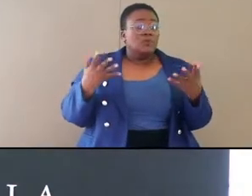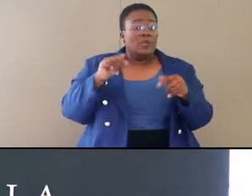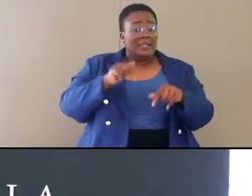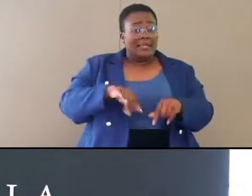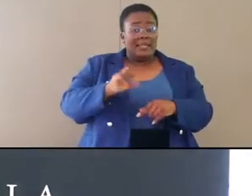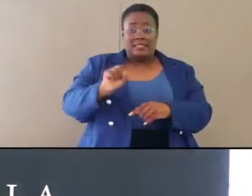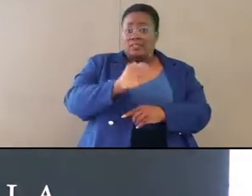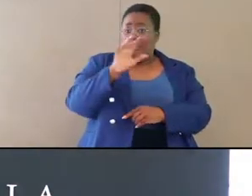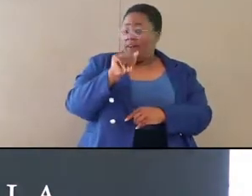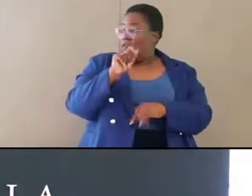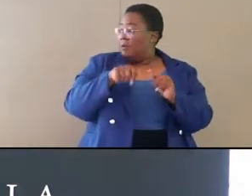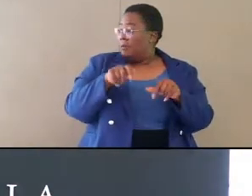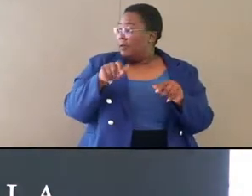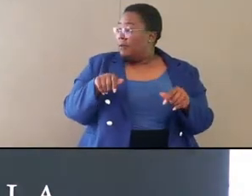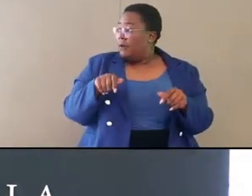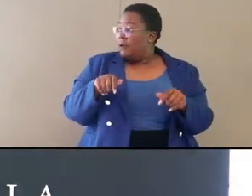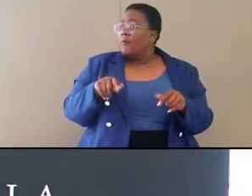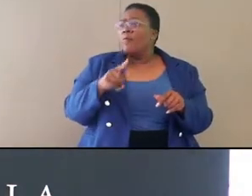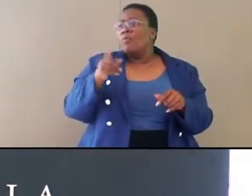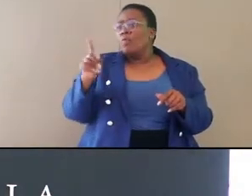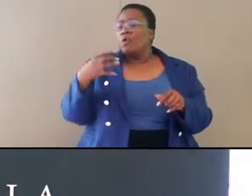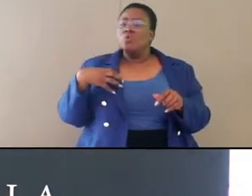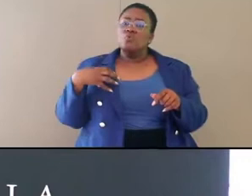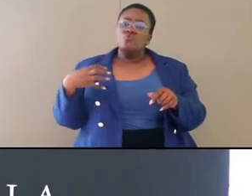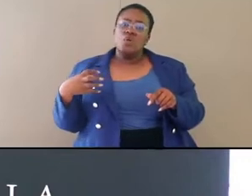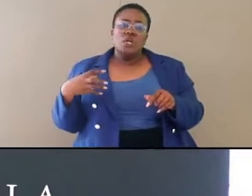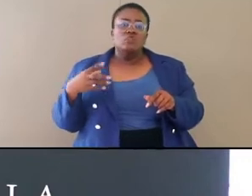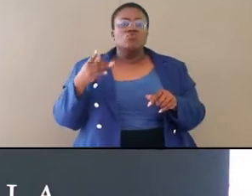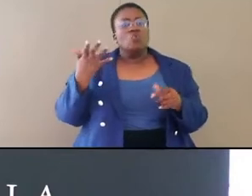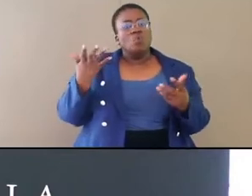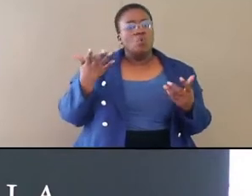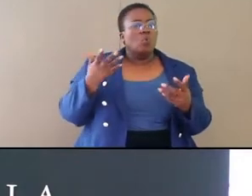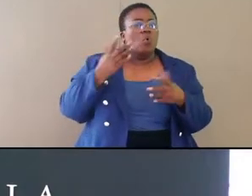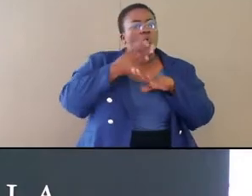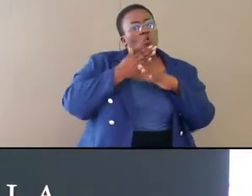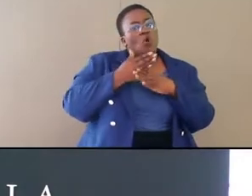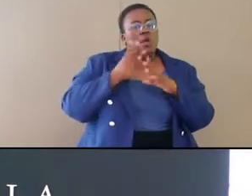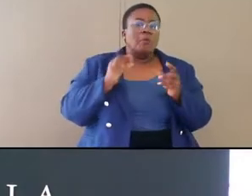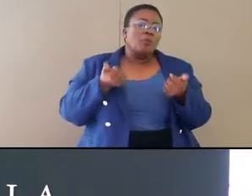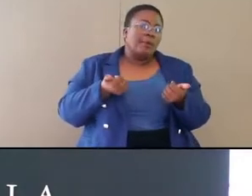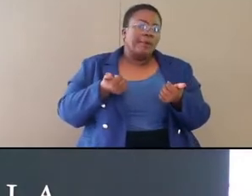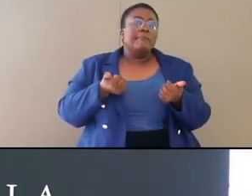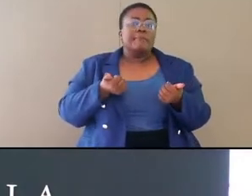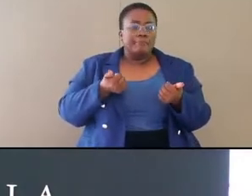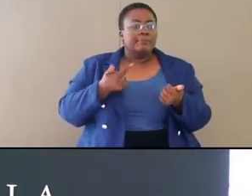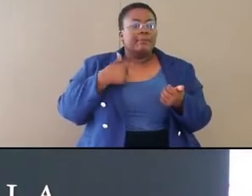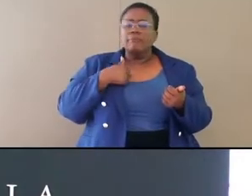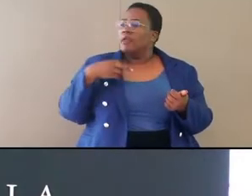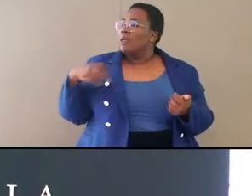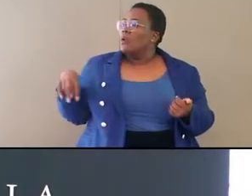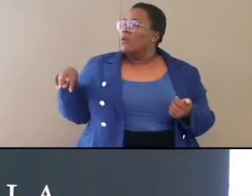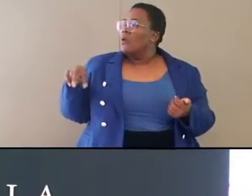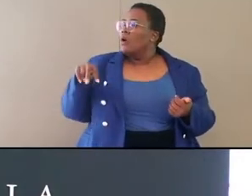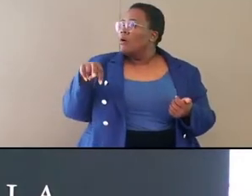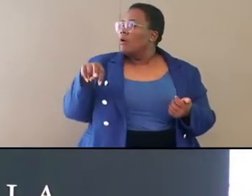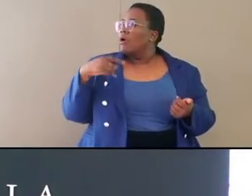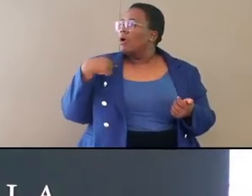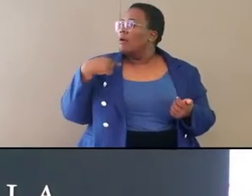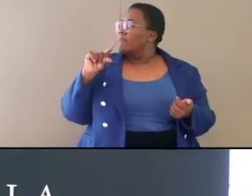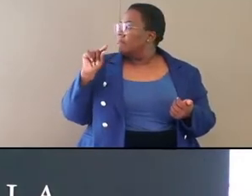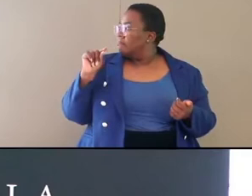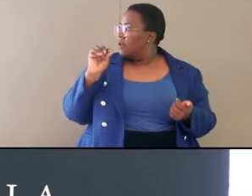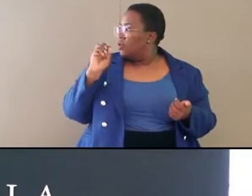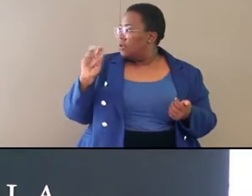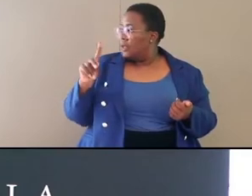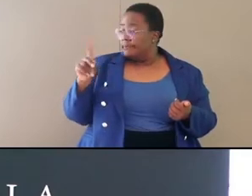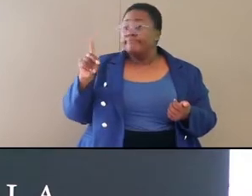Africans and those of us who are privileged and maybe in the middle class, I walk around and I'm like, yeah, it's okay, but